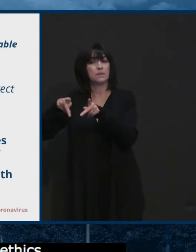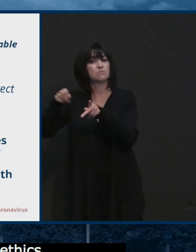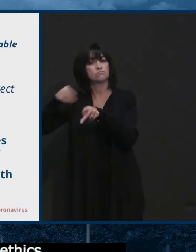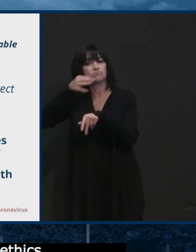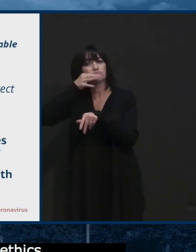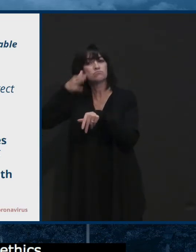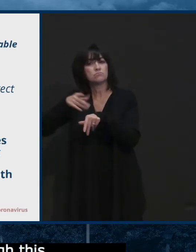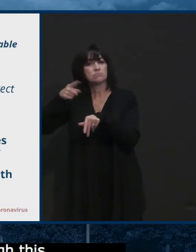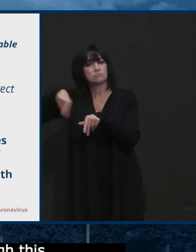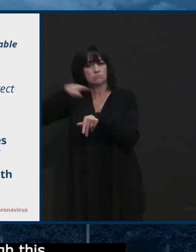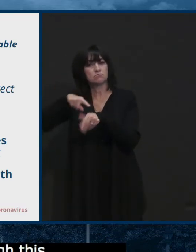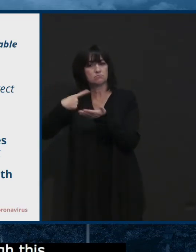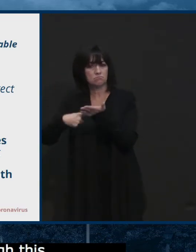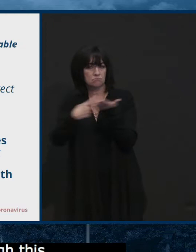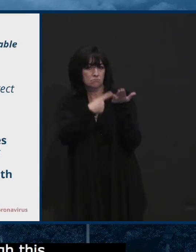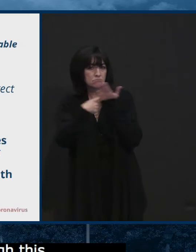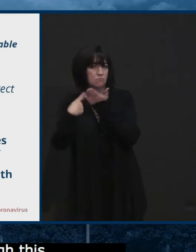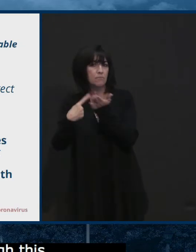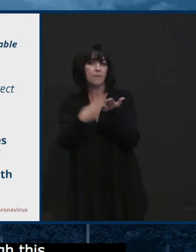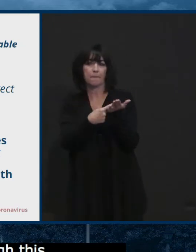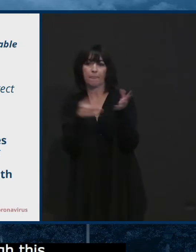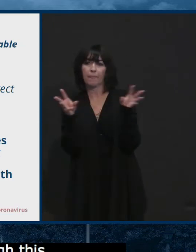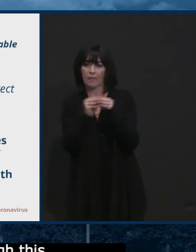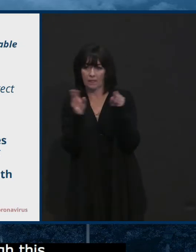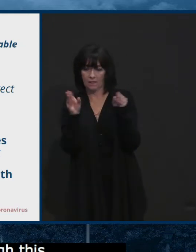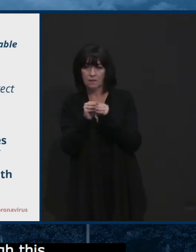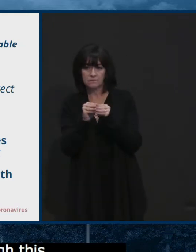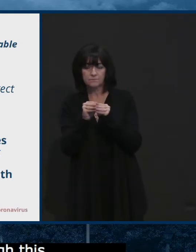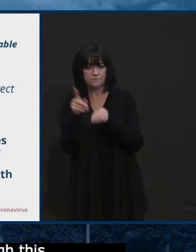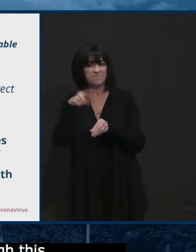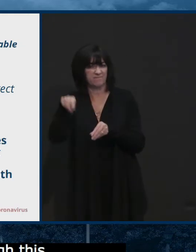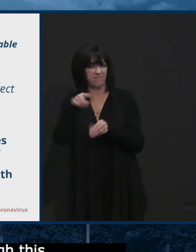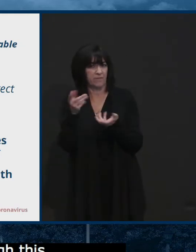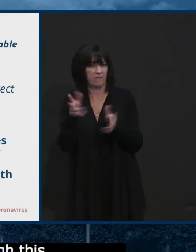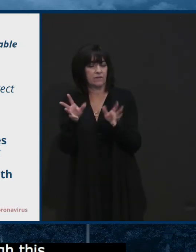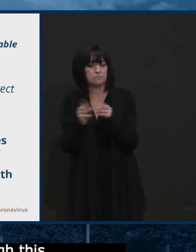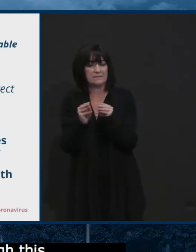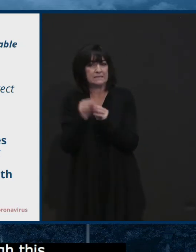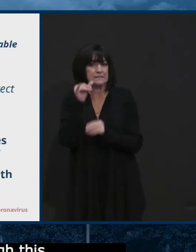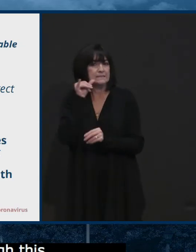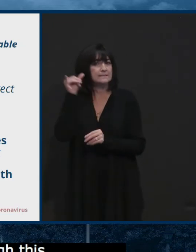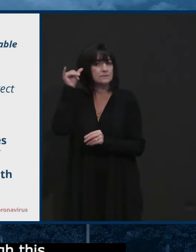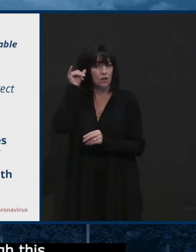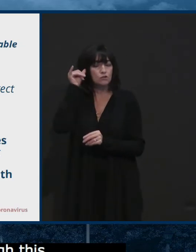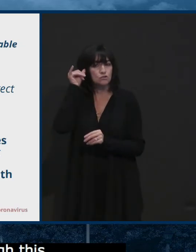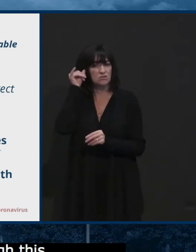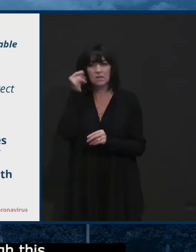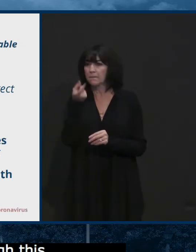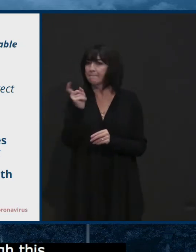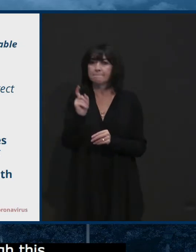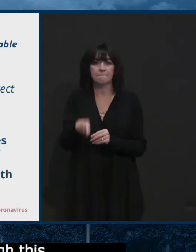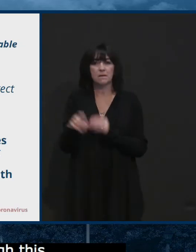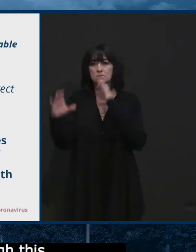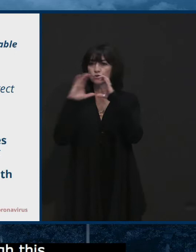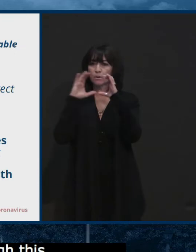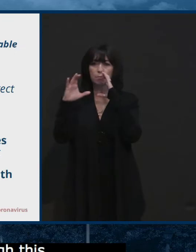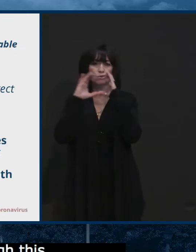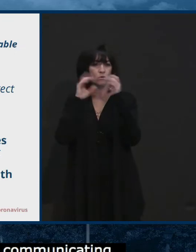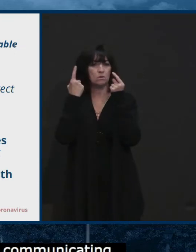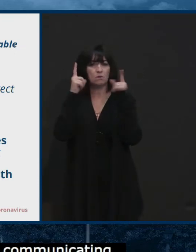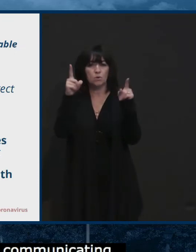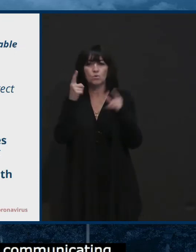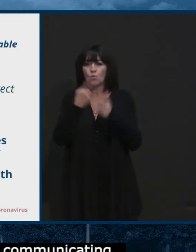meeting yesterday. It's really important that we are effectively communicating what we know about the safety and the efficacy